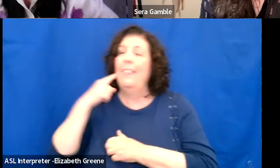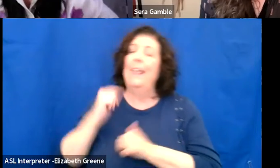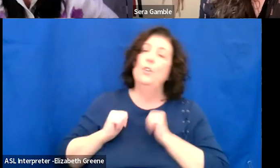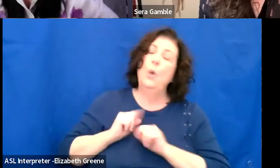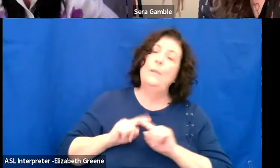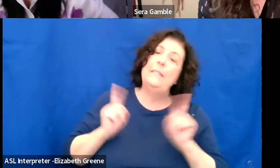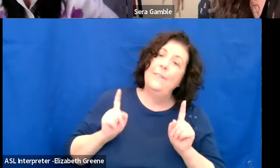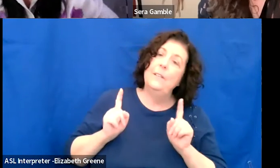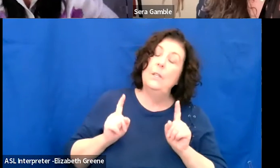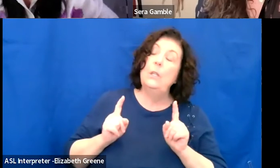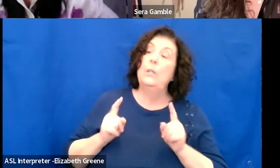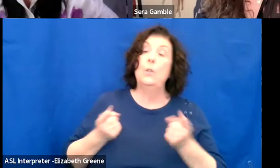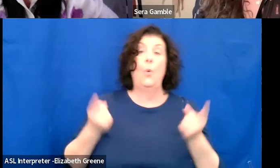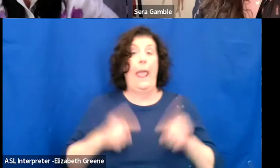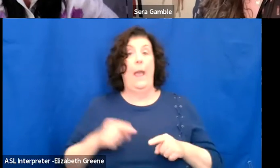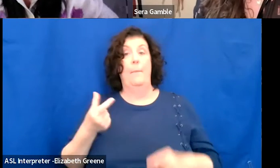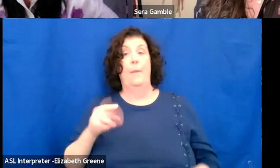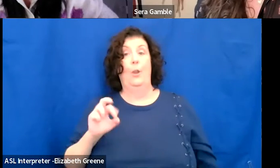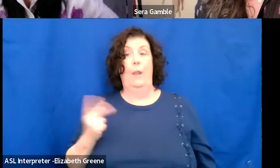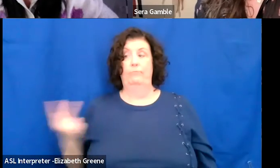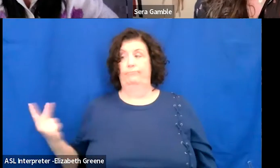So we took the script back and we